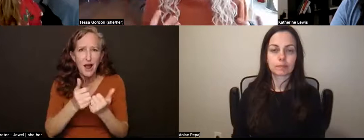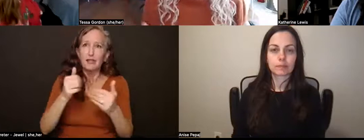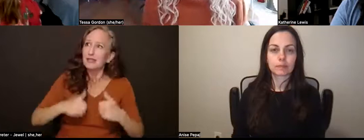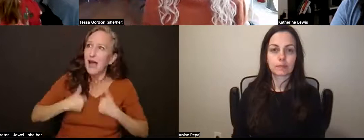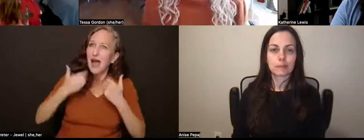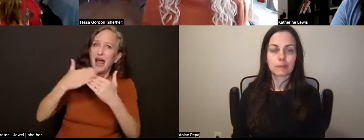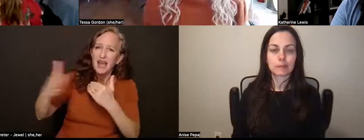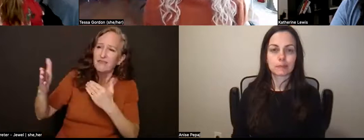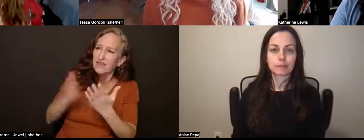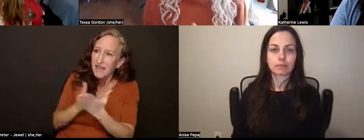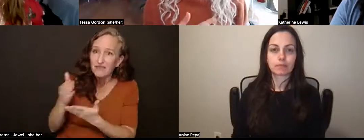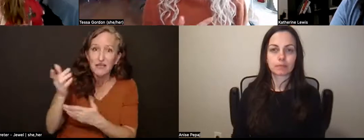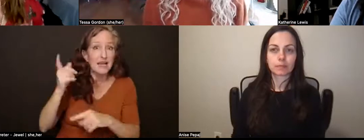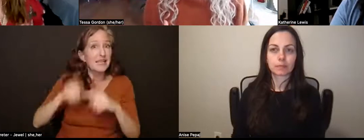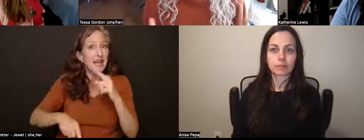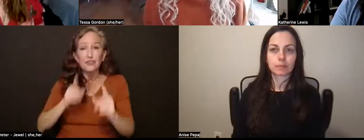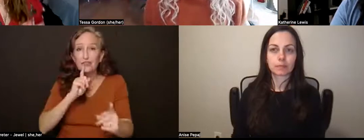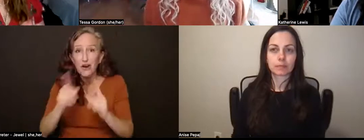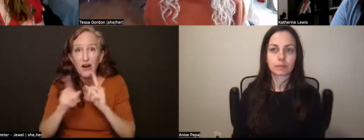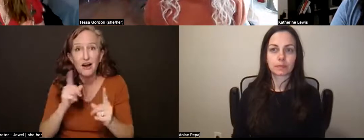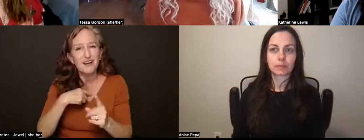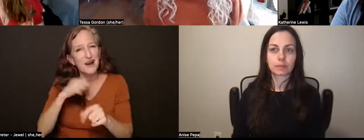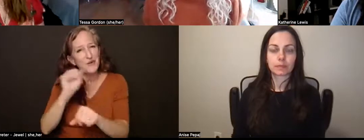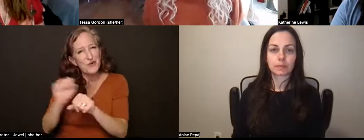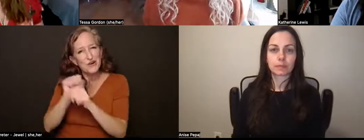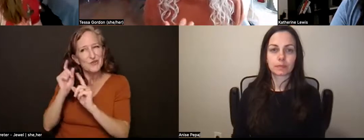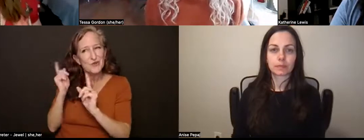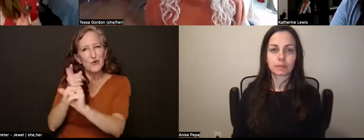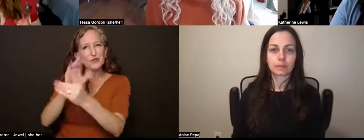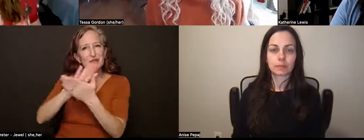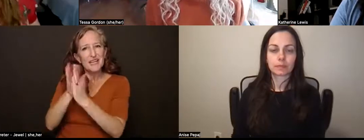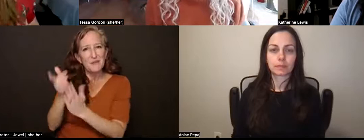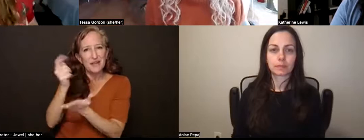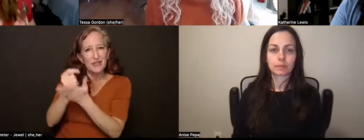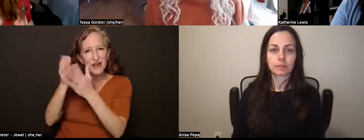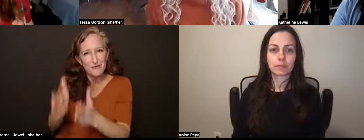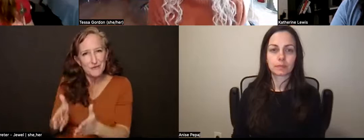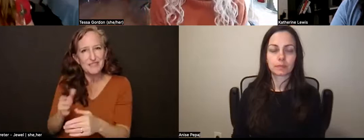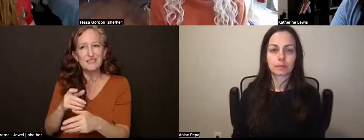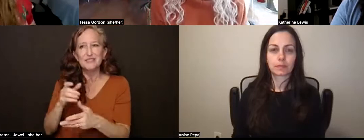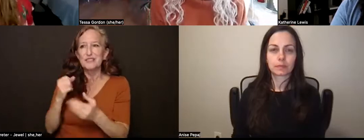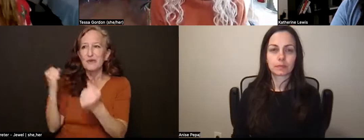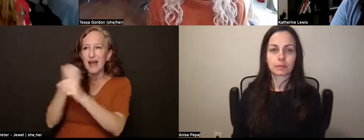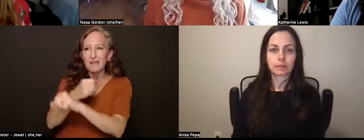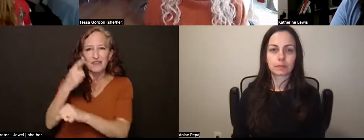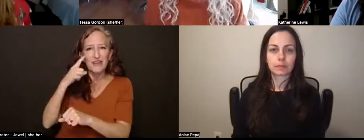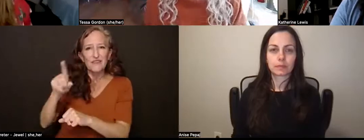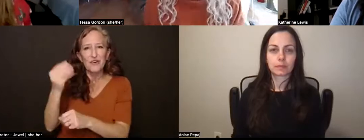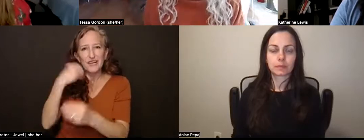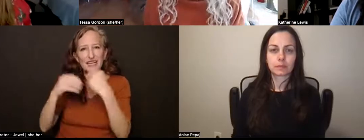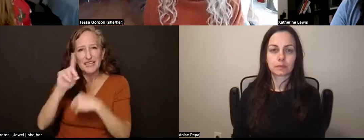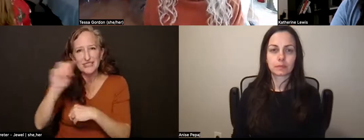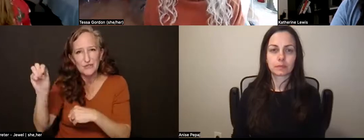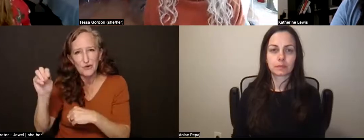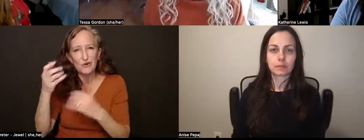being able to talk? I'd worked all this time to be a therapist and advocate for people in the eating disorder field and bring that lived experience forward. Now I have this